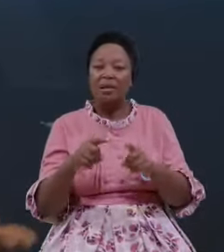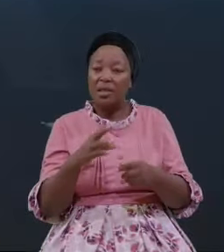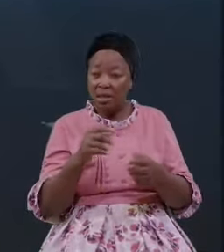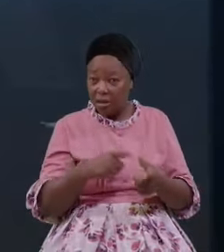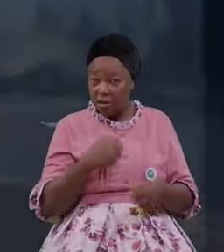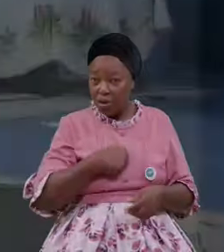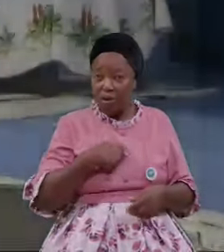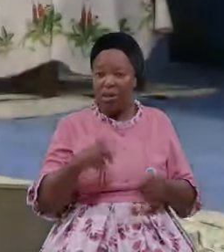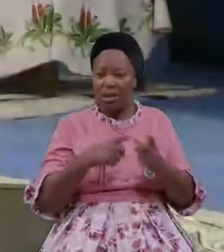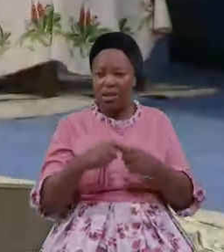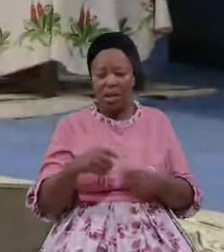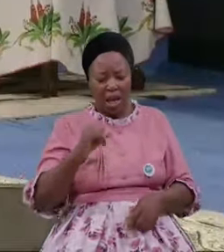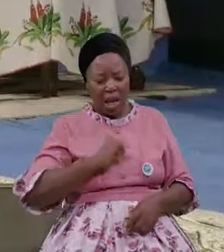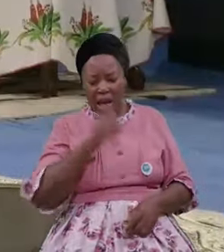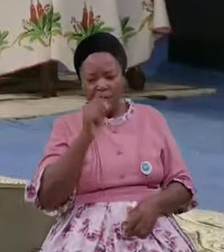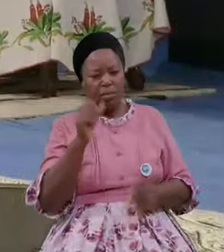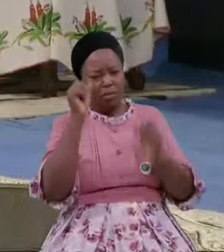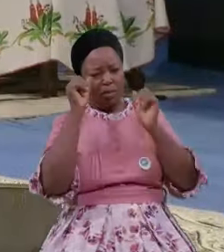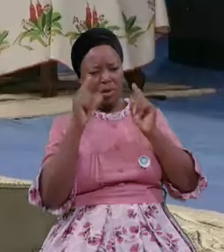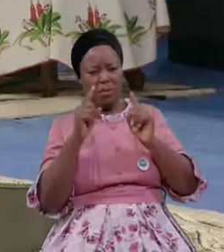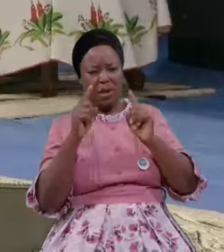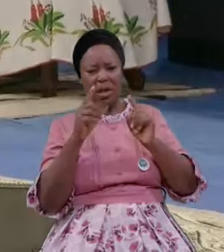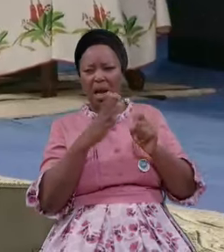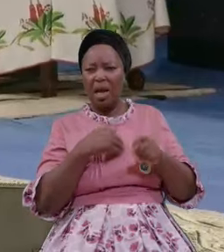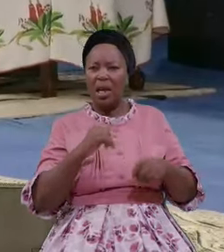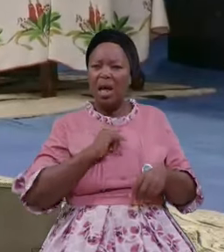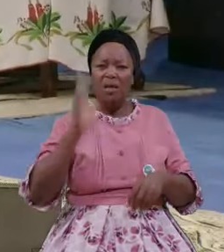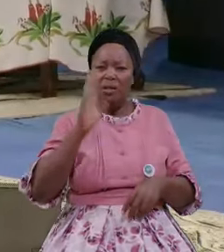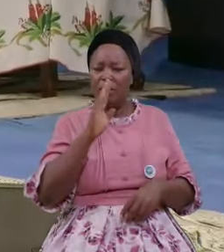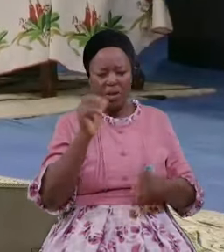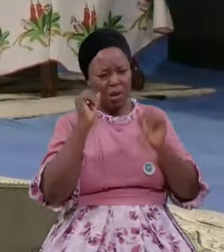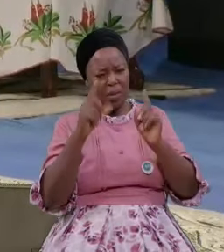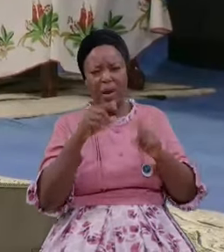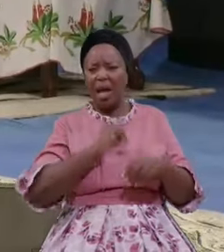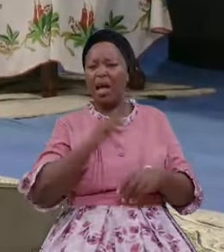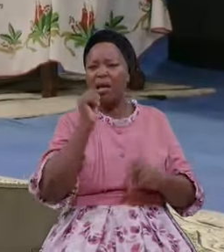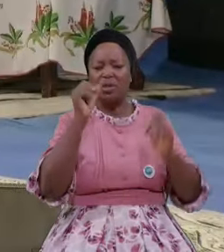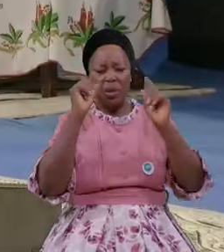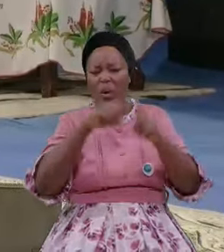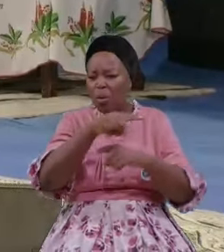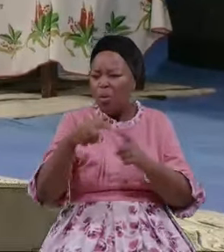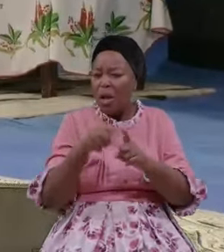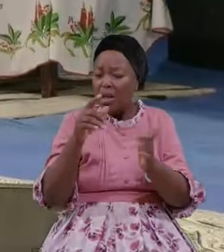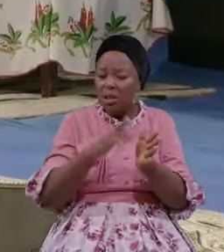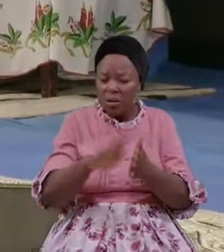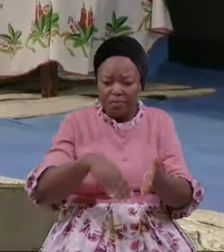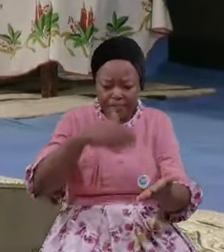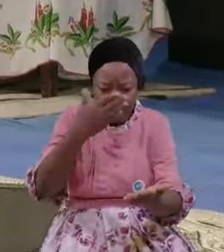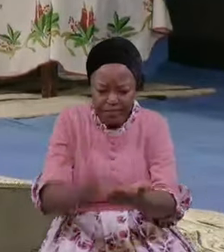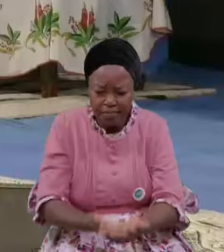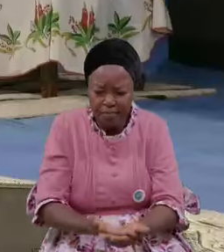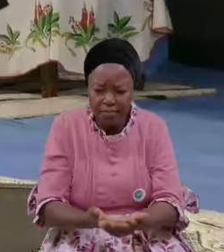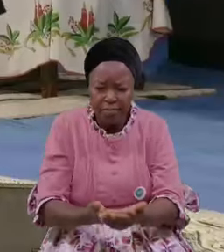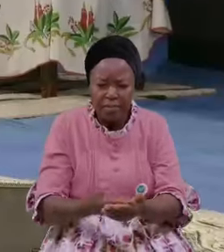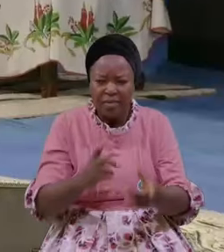be surprised. I am surprised. When Jesus got there, he didn't call